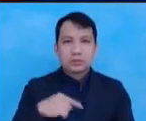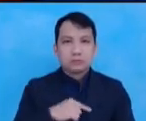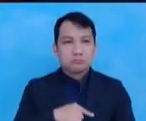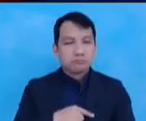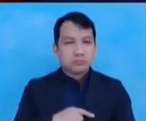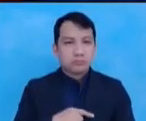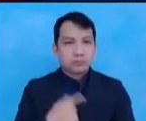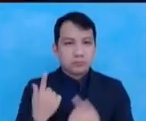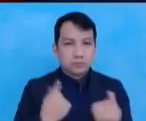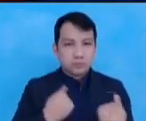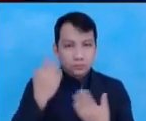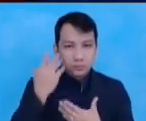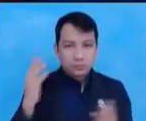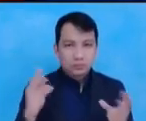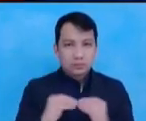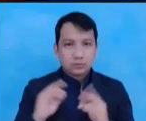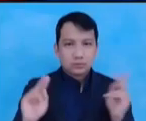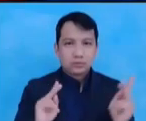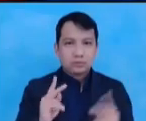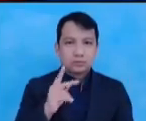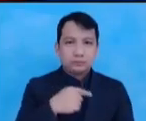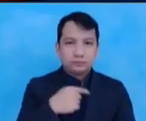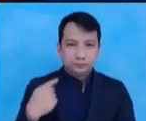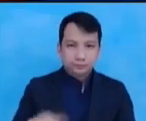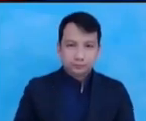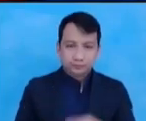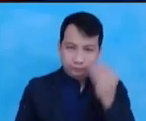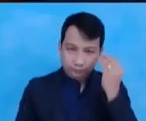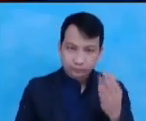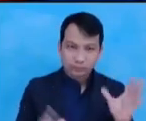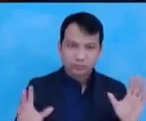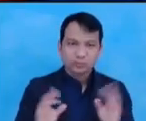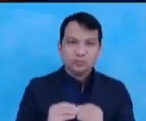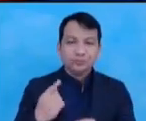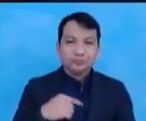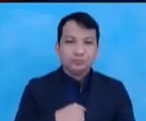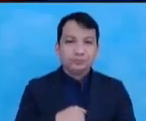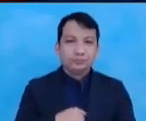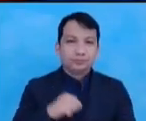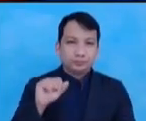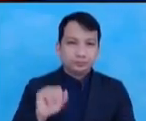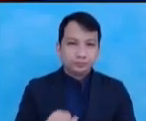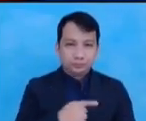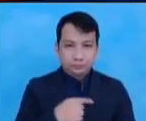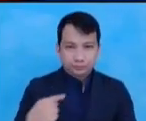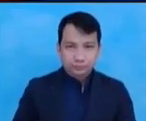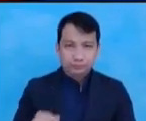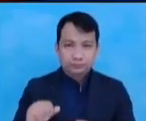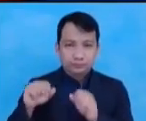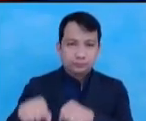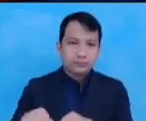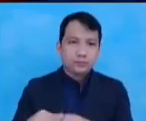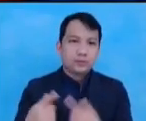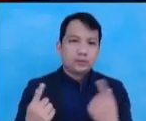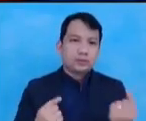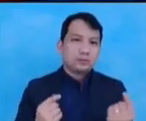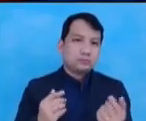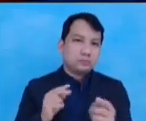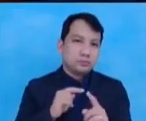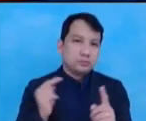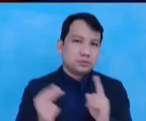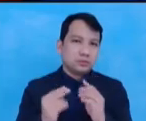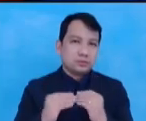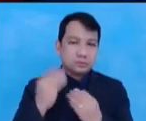that People's Republic of China has taken, escalatory actions in the South China Sea, the East China Sea, and elsewhere. And this is something that we